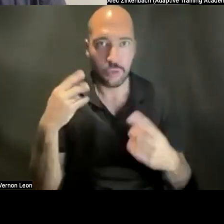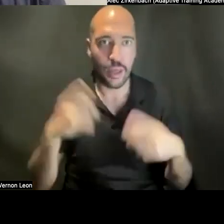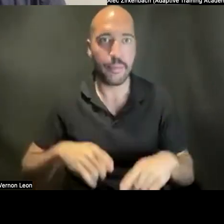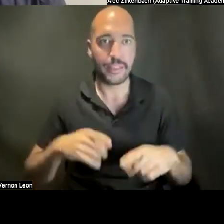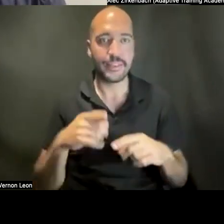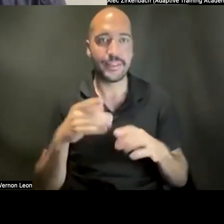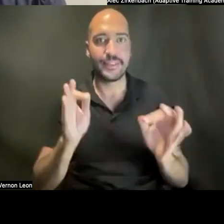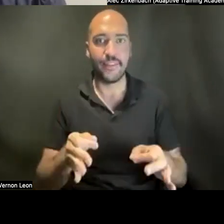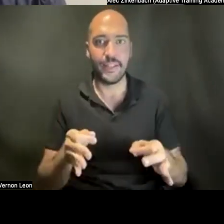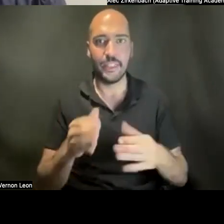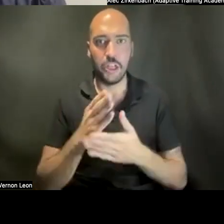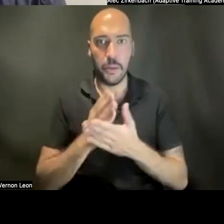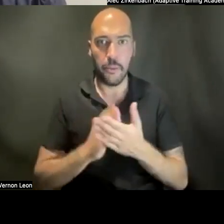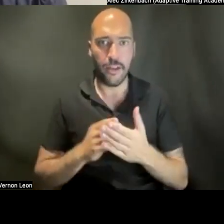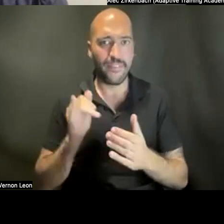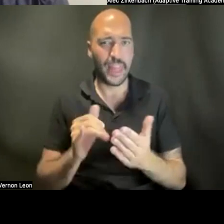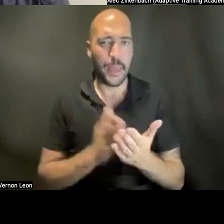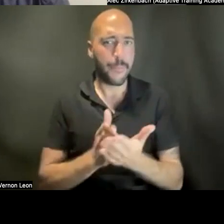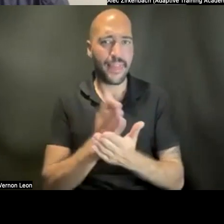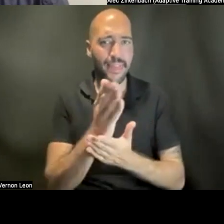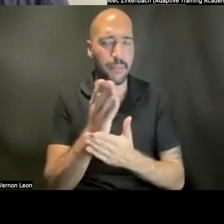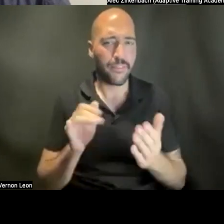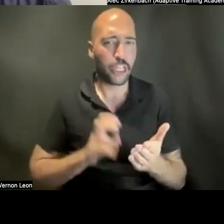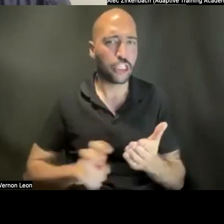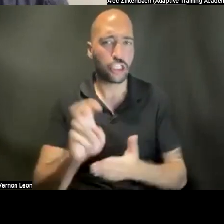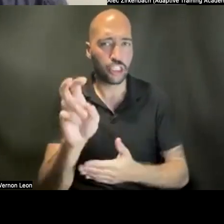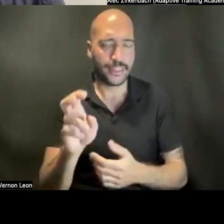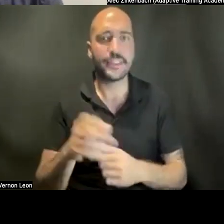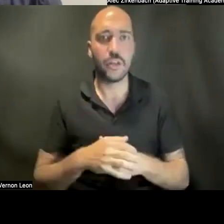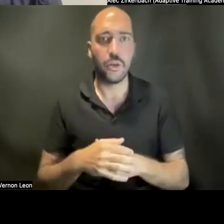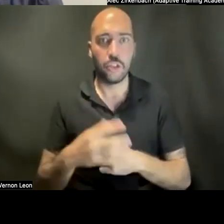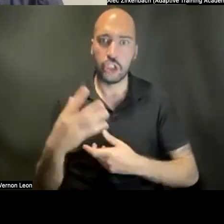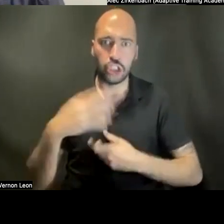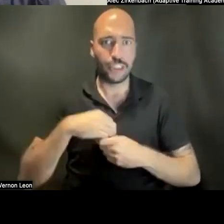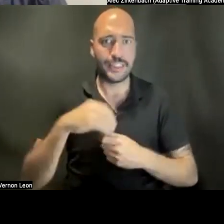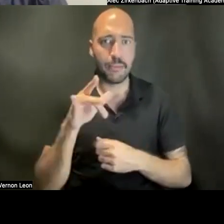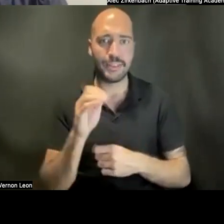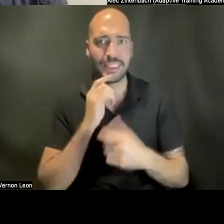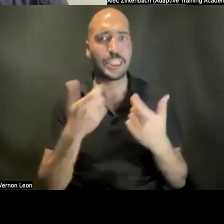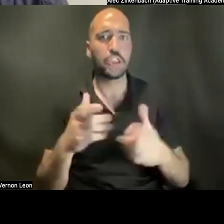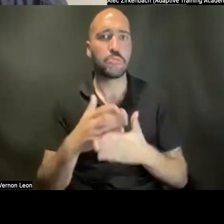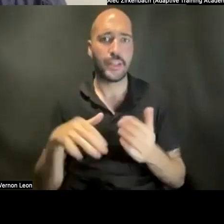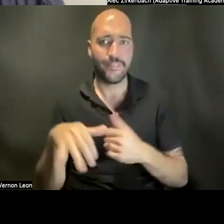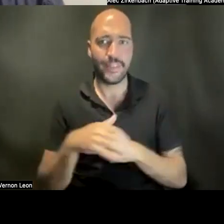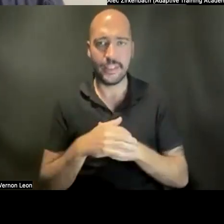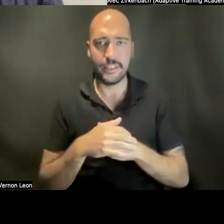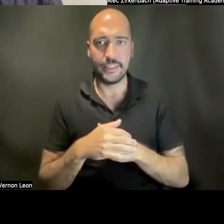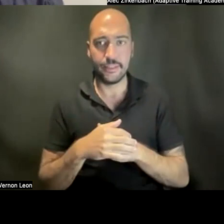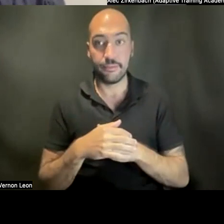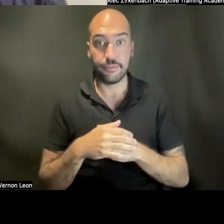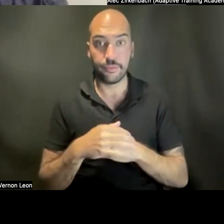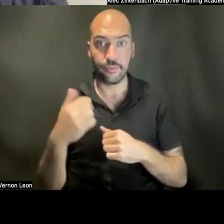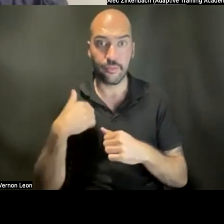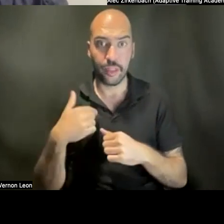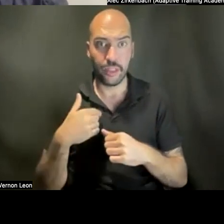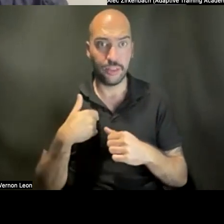is definitely part of that path, part of that journey. And internalized ableism is definitely part of it. And I wish that there